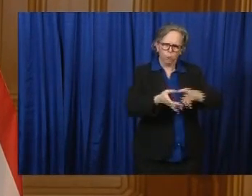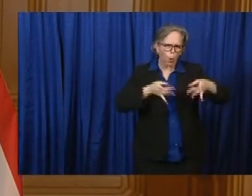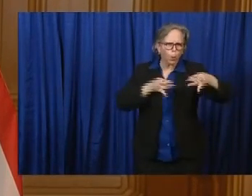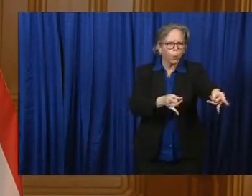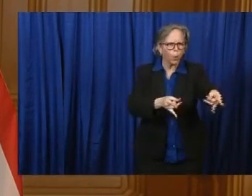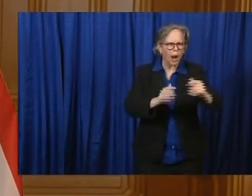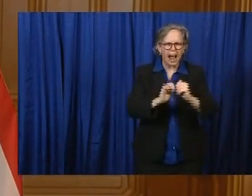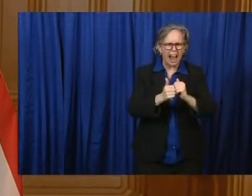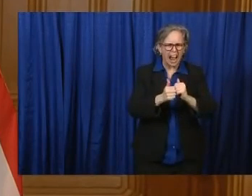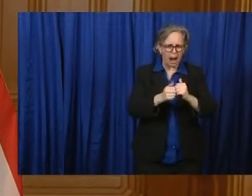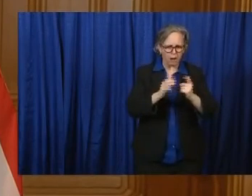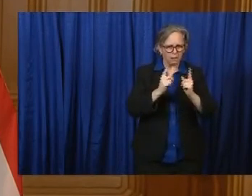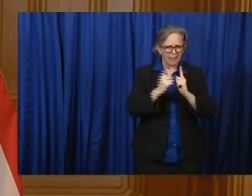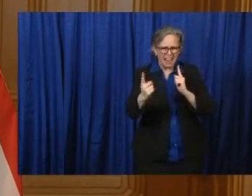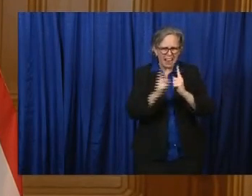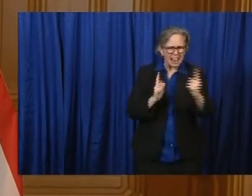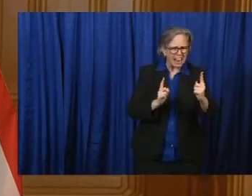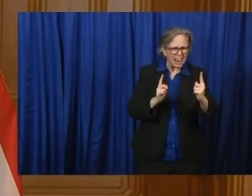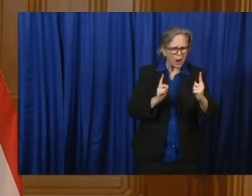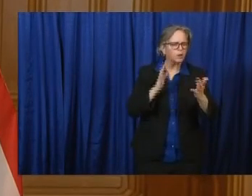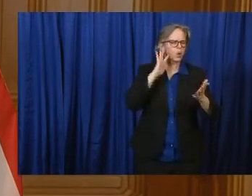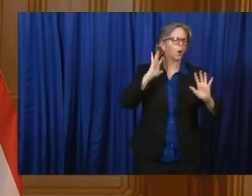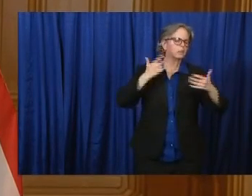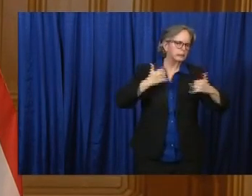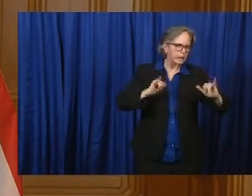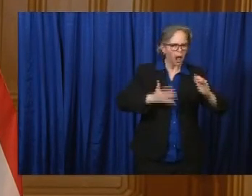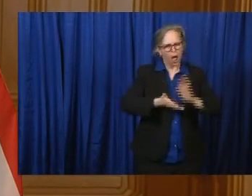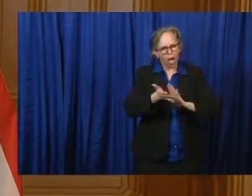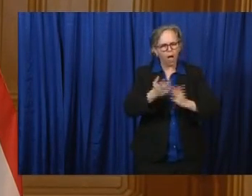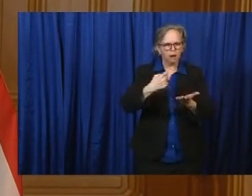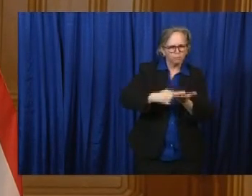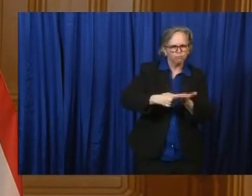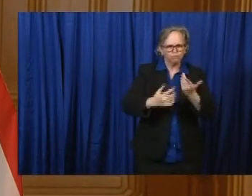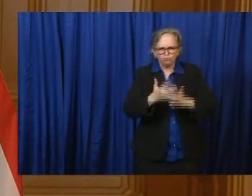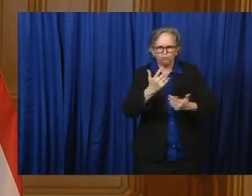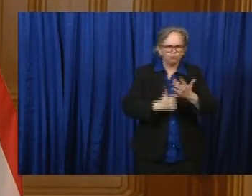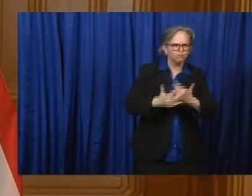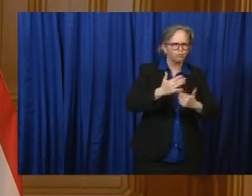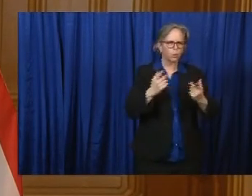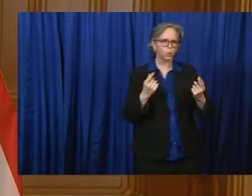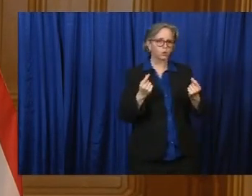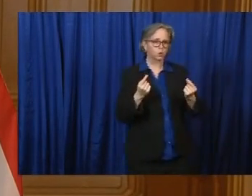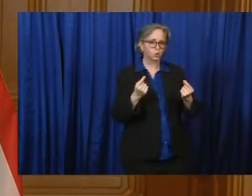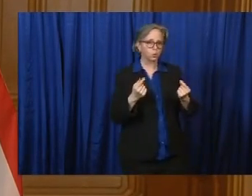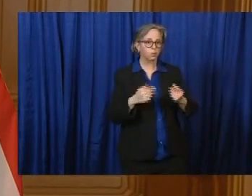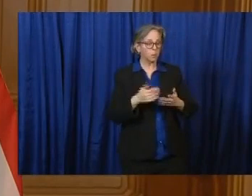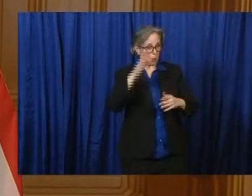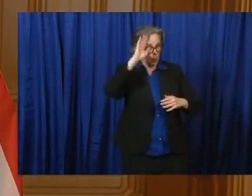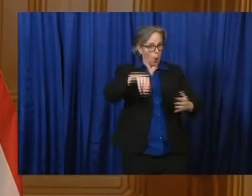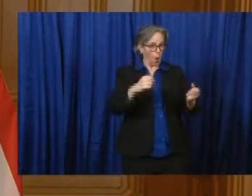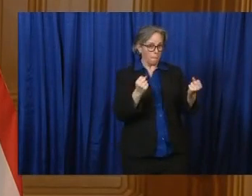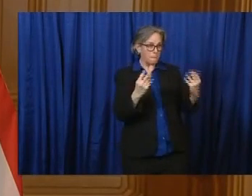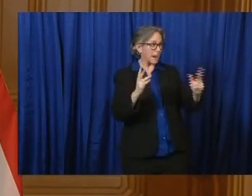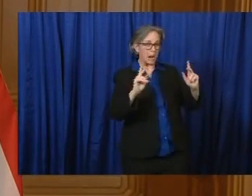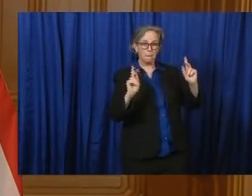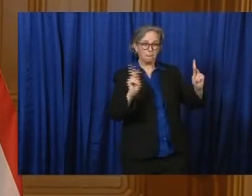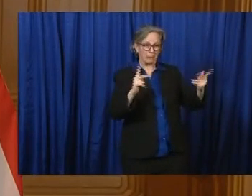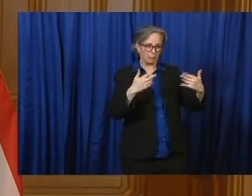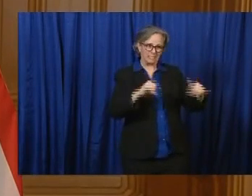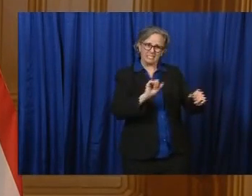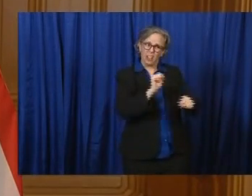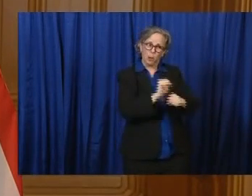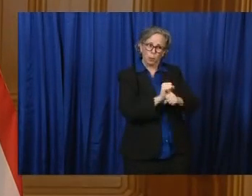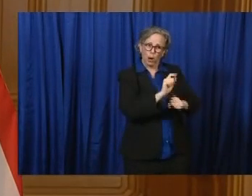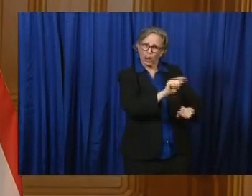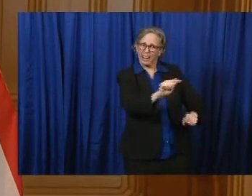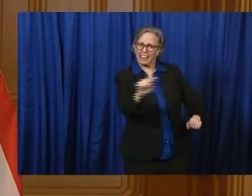also counsel as we go forward, because we know that there's so many people who are unemployed. We know there's so many